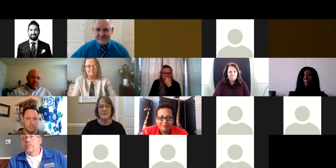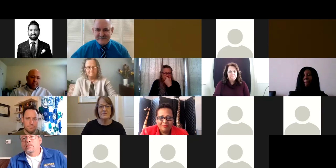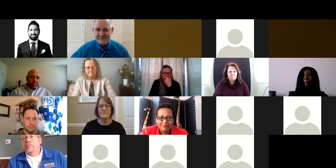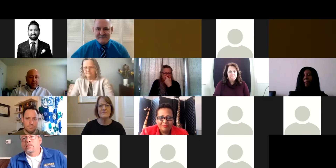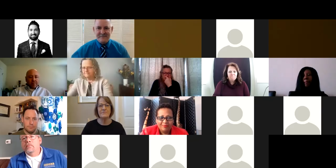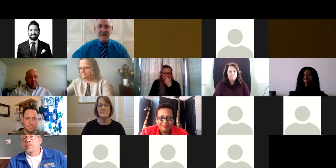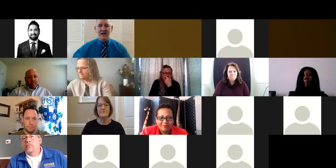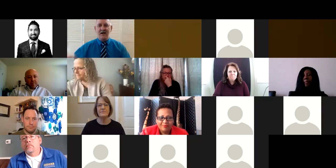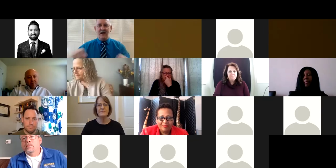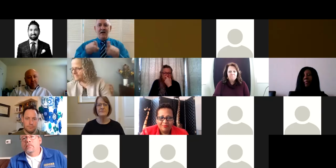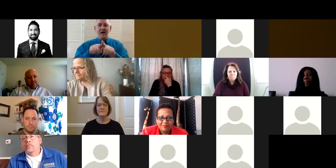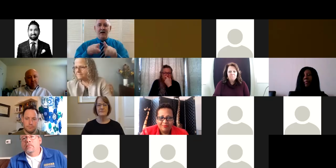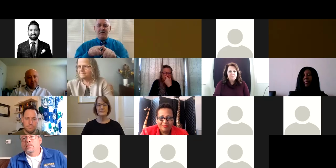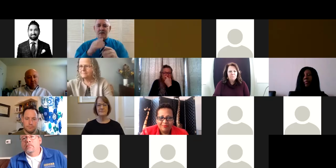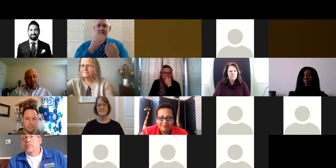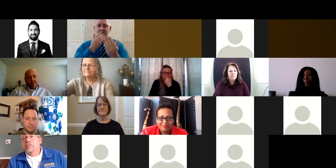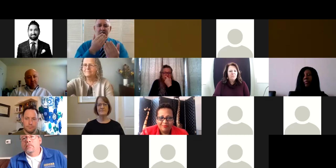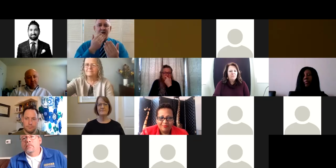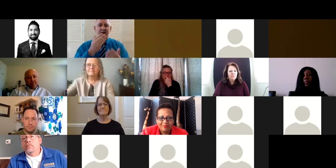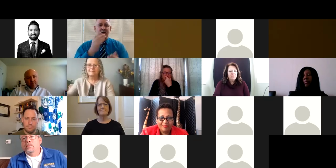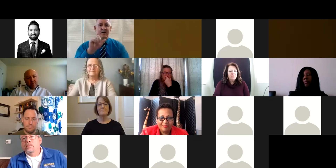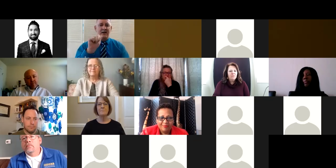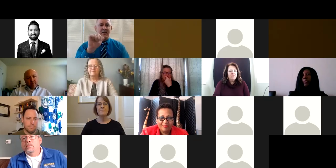Oop, where'd I go?